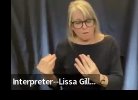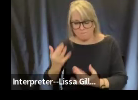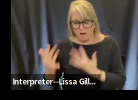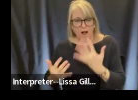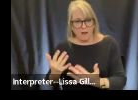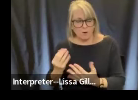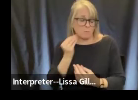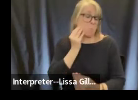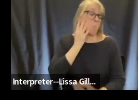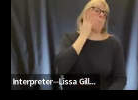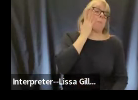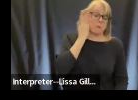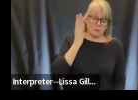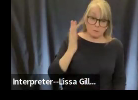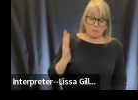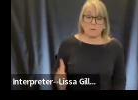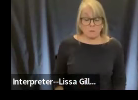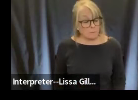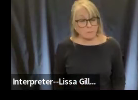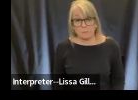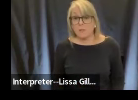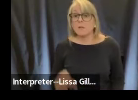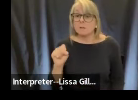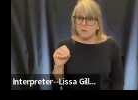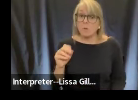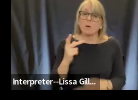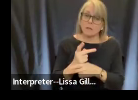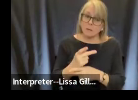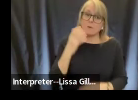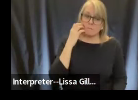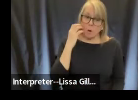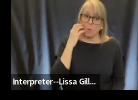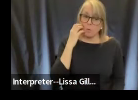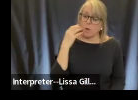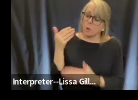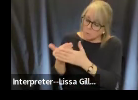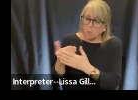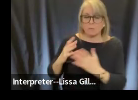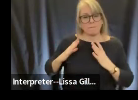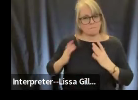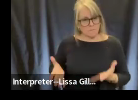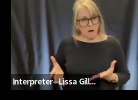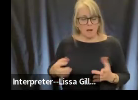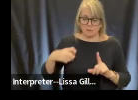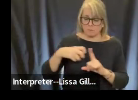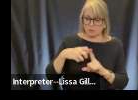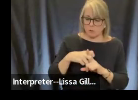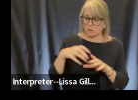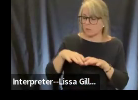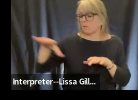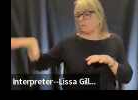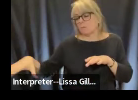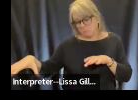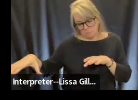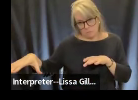a burn hazard for our faces to start with. So keeping your phone within reach is great. Having it charging next